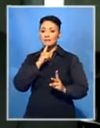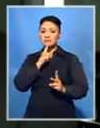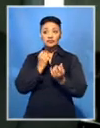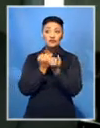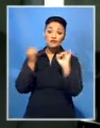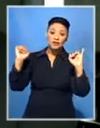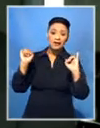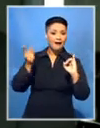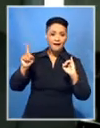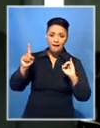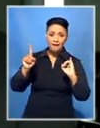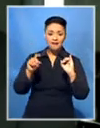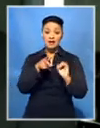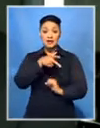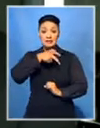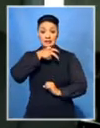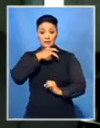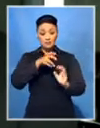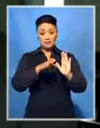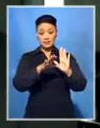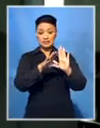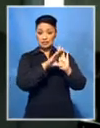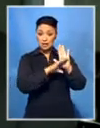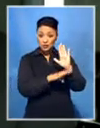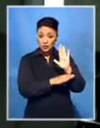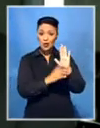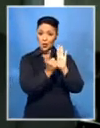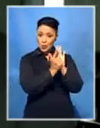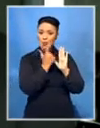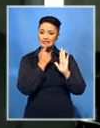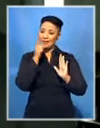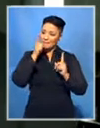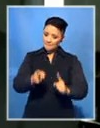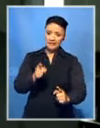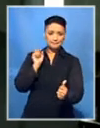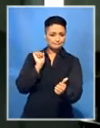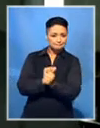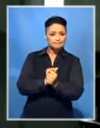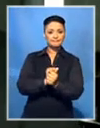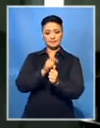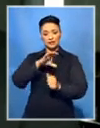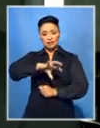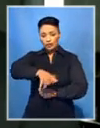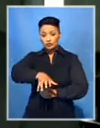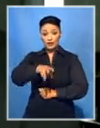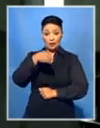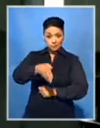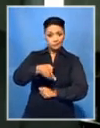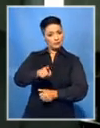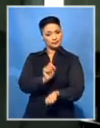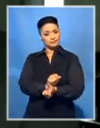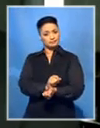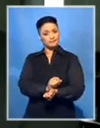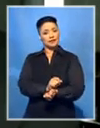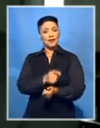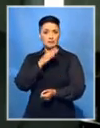the ICC Rome Statute clearly indicates that there are no immunities because of the official capacities of the suspects, and